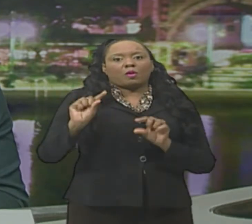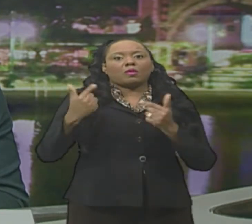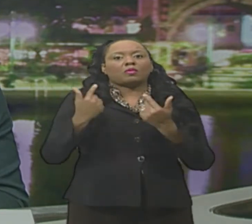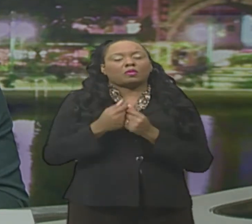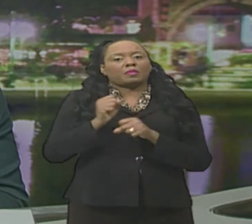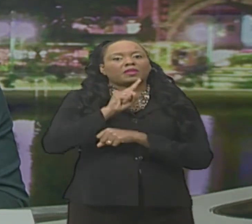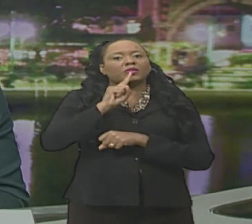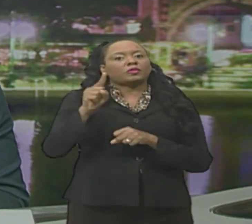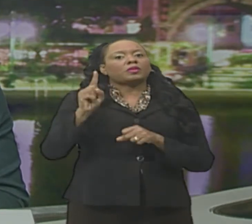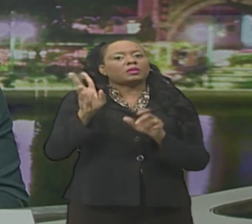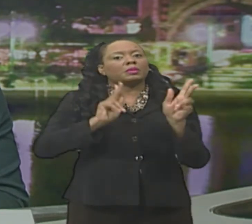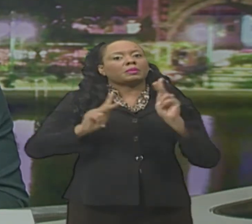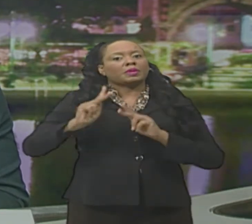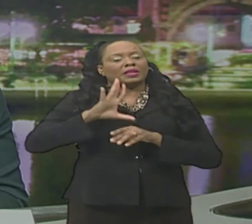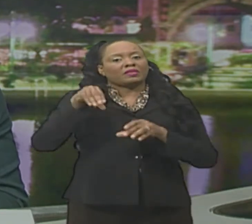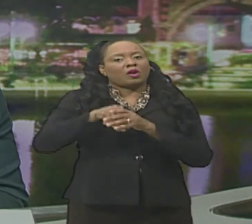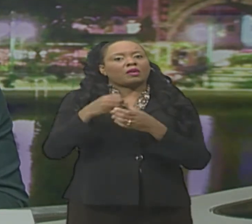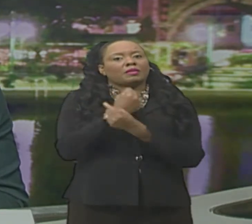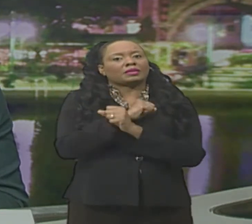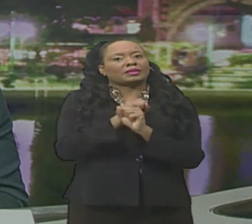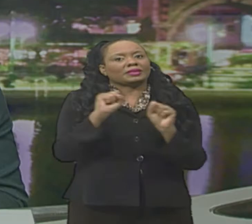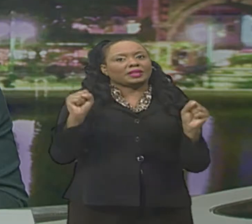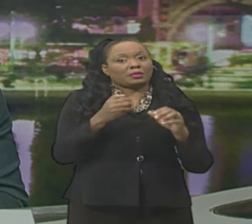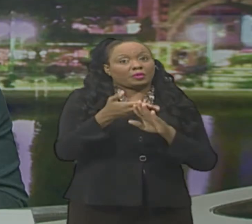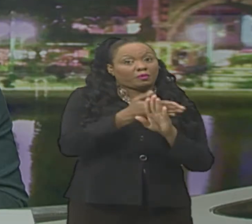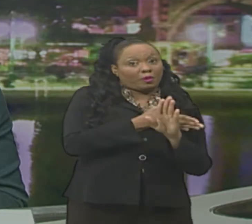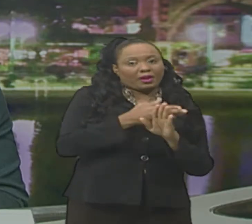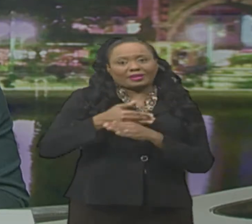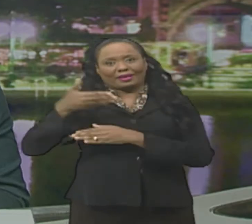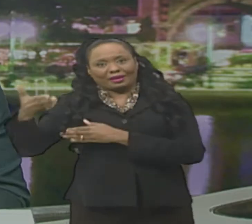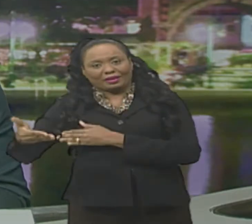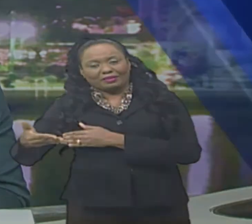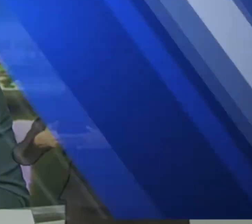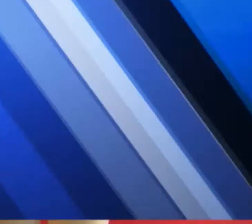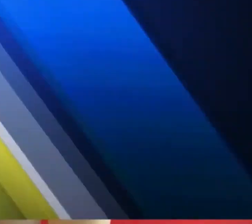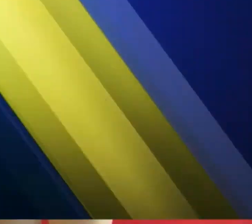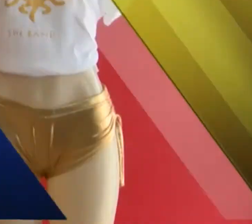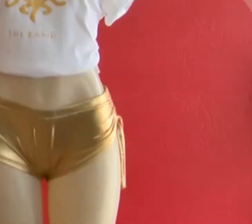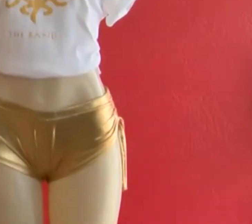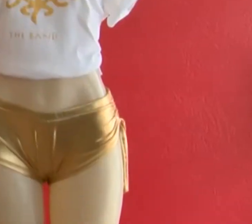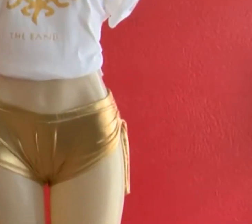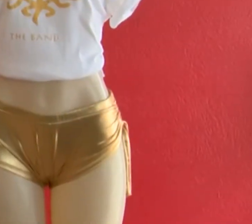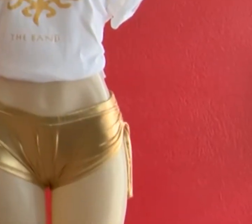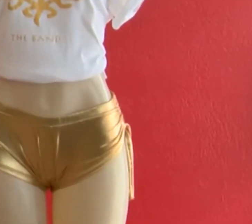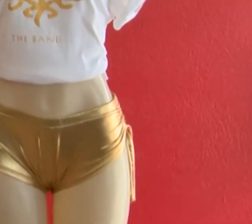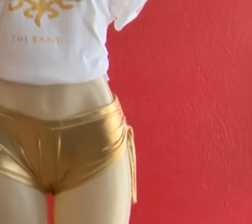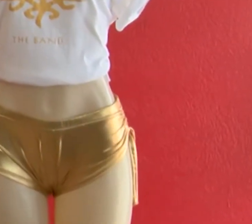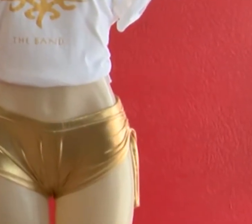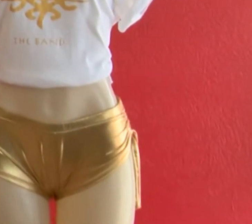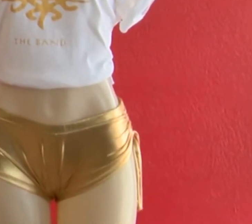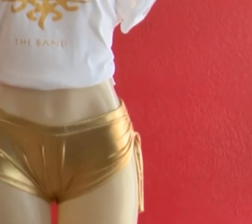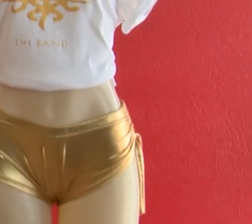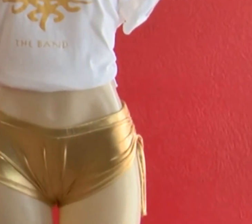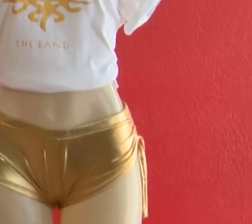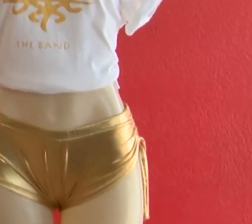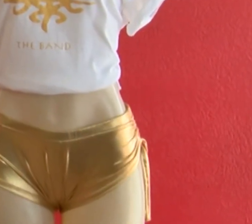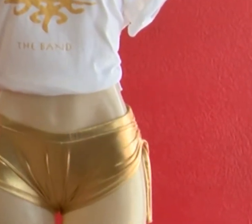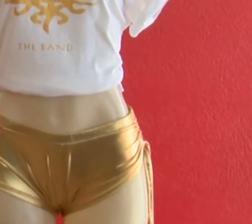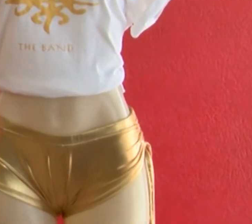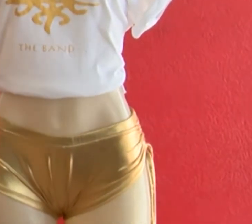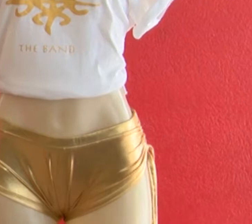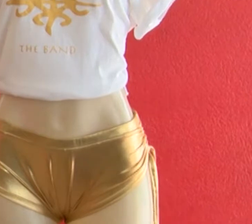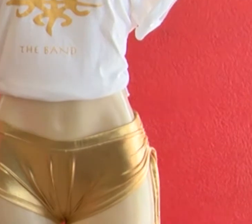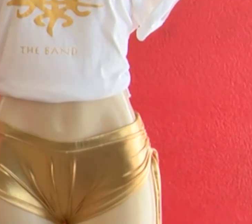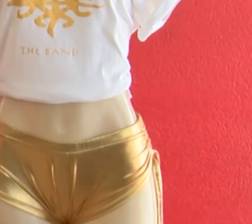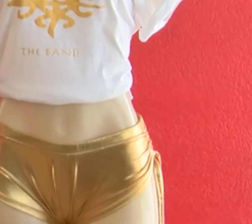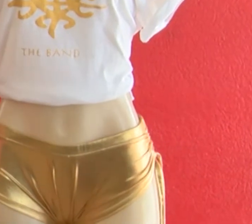safety of its members before and after the jam. Adinkra band leader Ryan Leacock says his team has